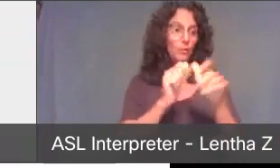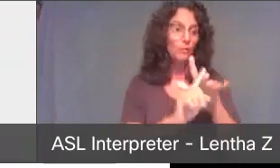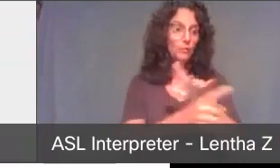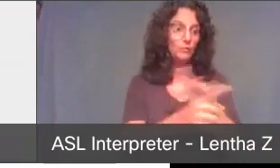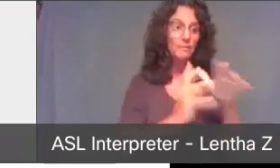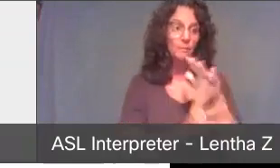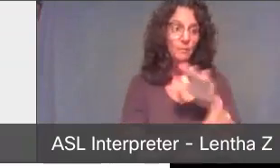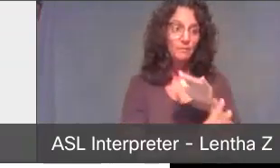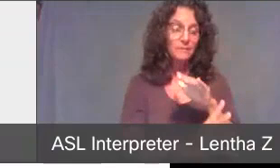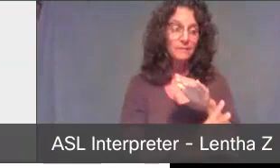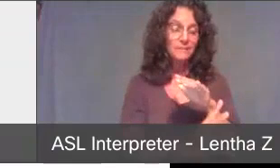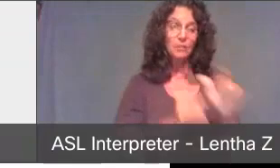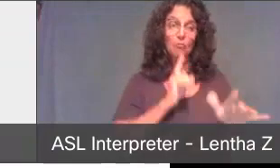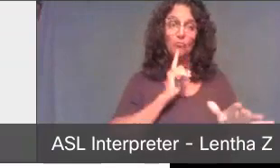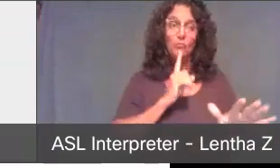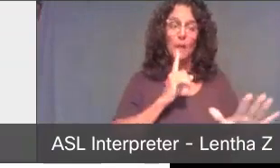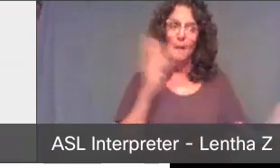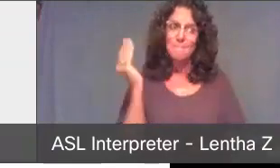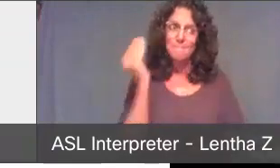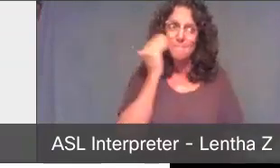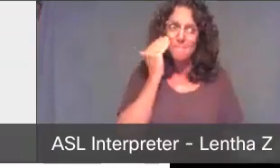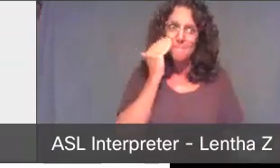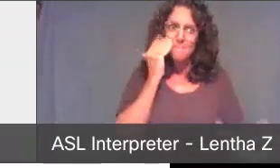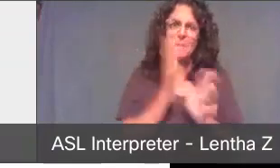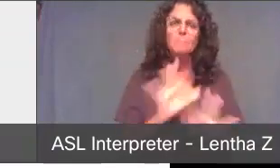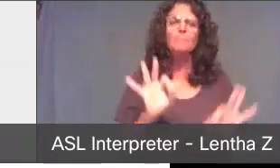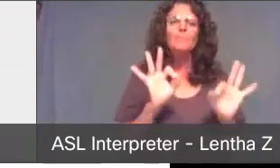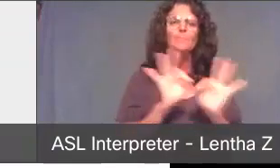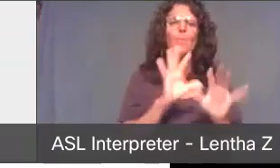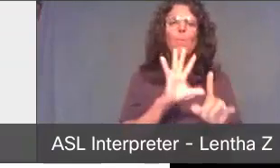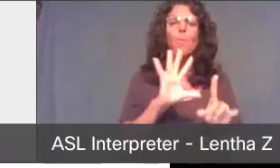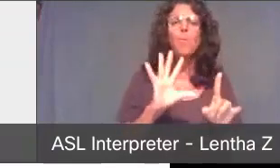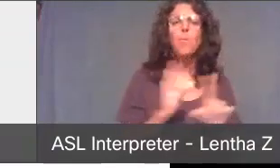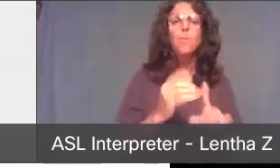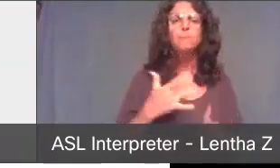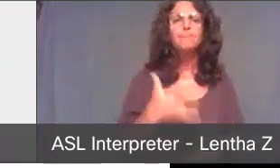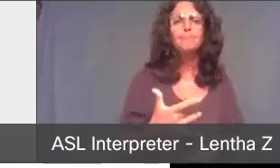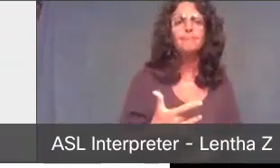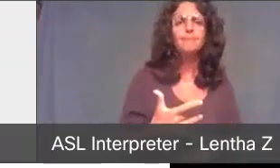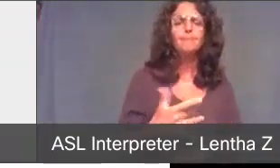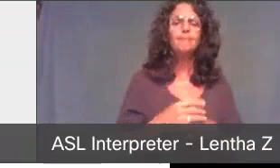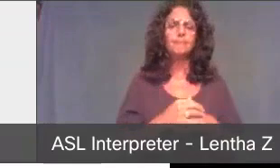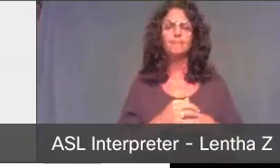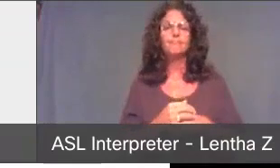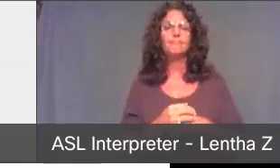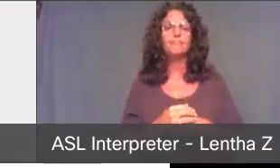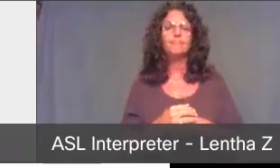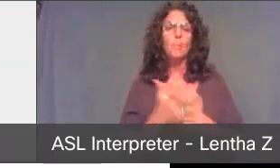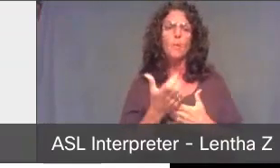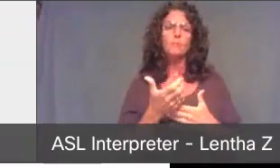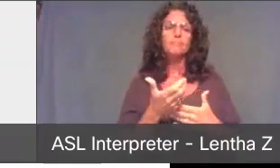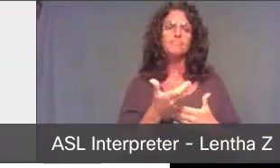also are hyper aware of the importance of cultural sensitivity and kind of addressing those